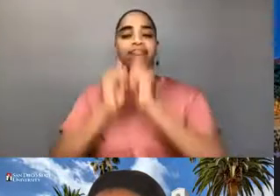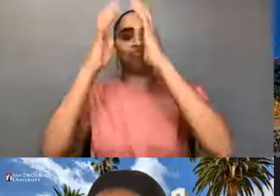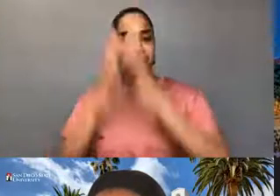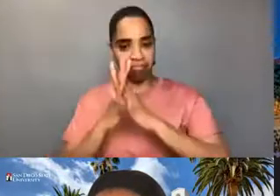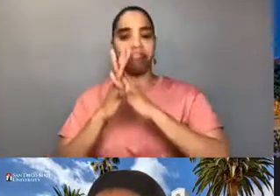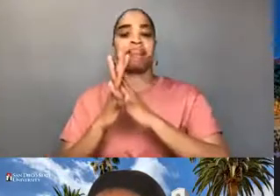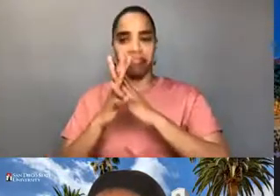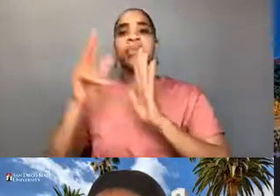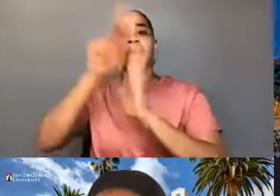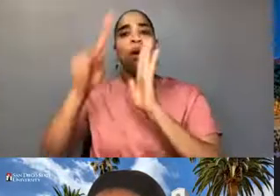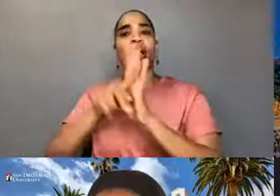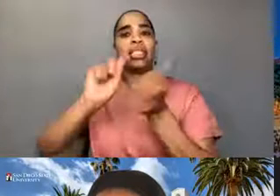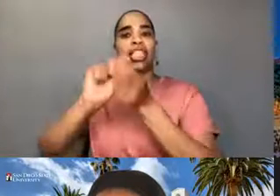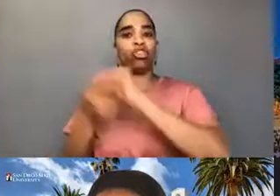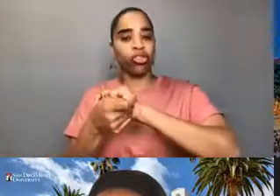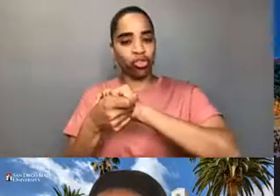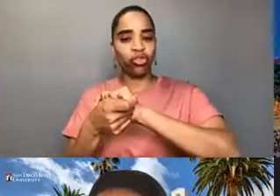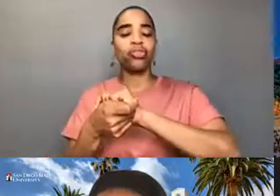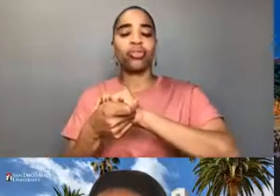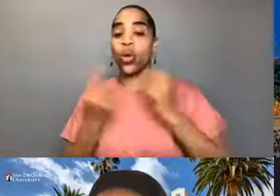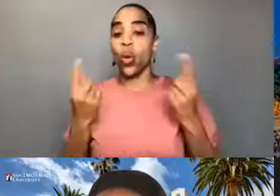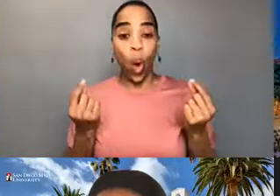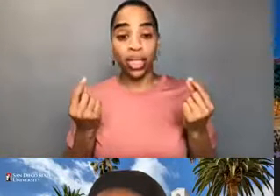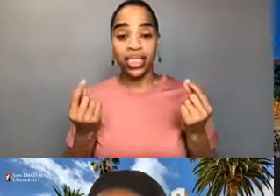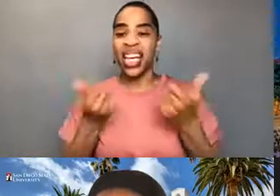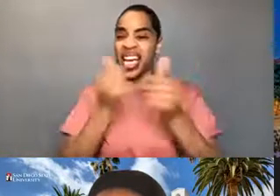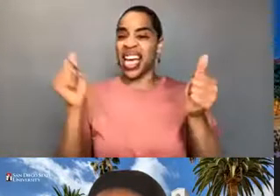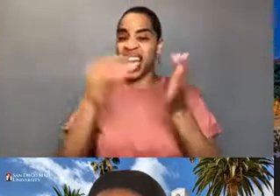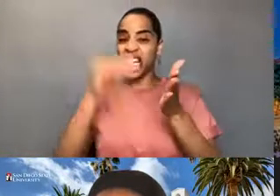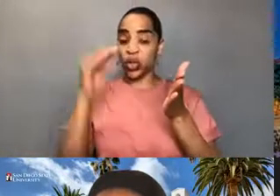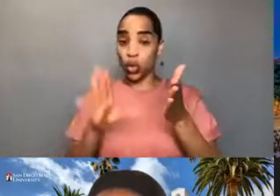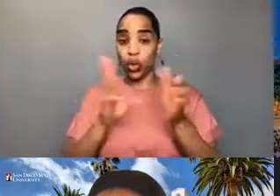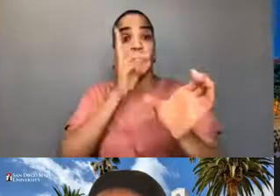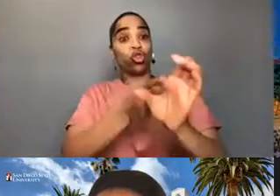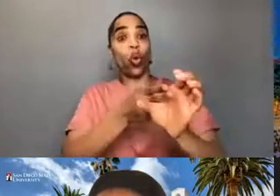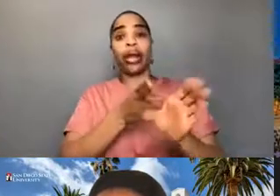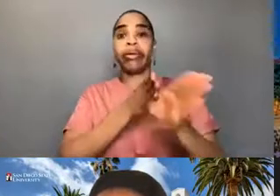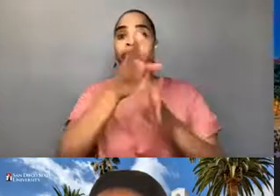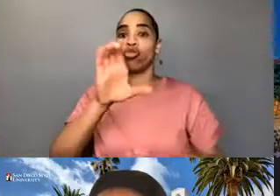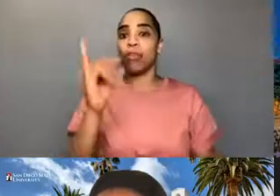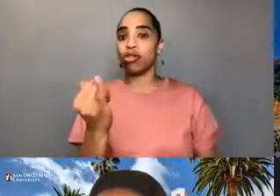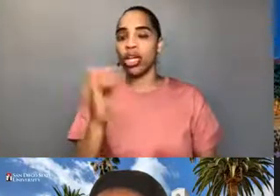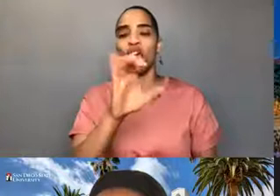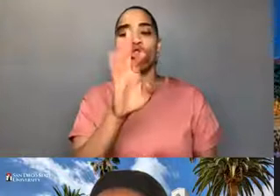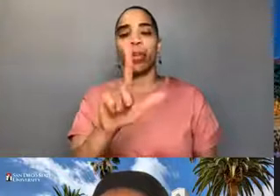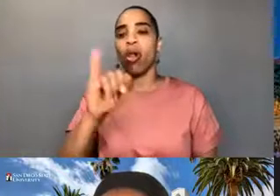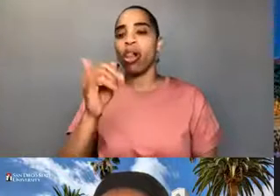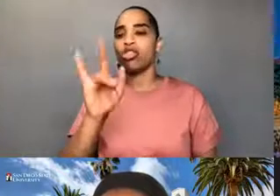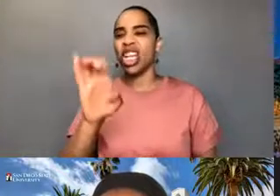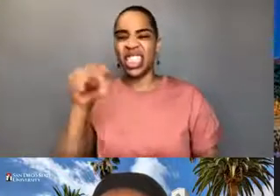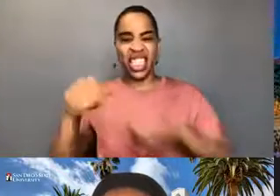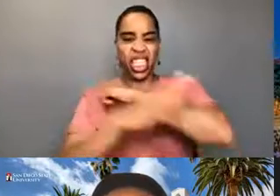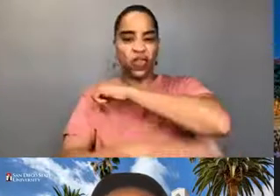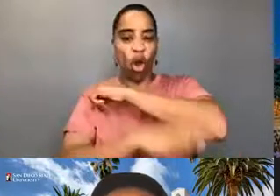a major policy change, which now is that for any student who is going into criminal justice beginning this fall, that they have as